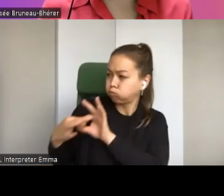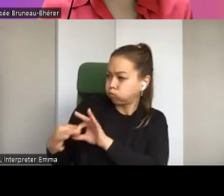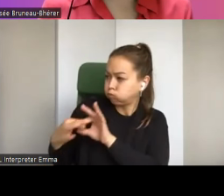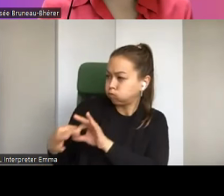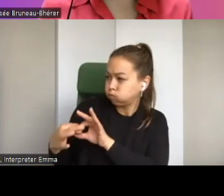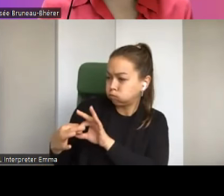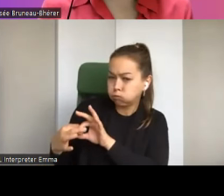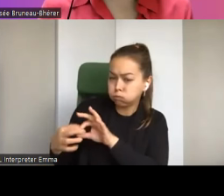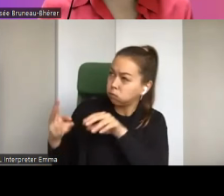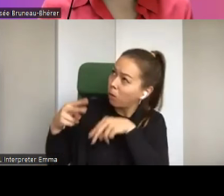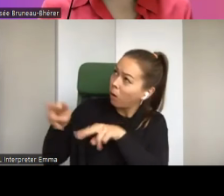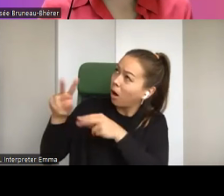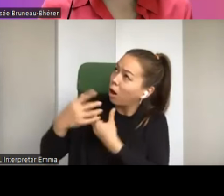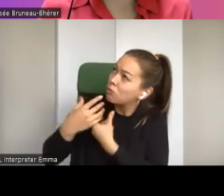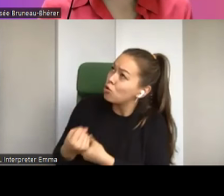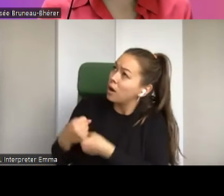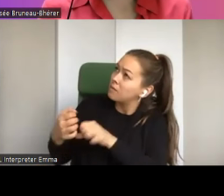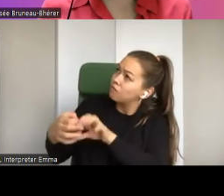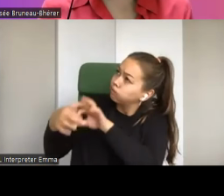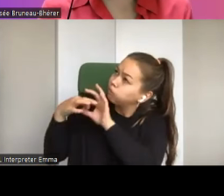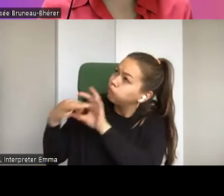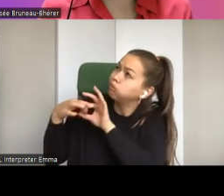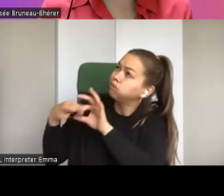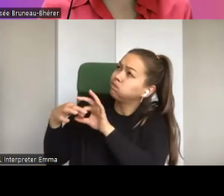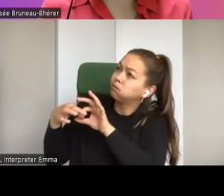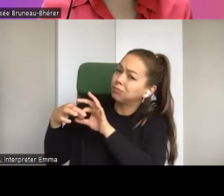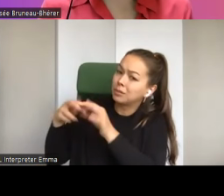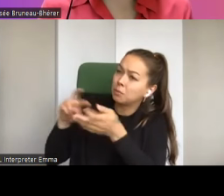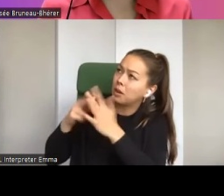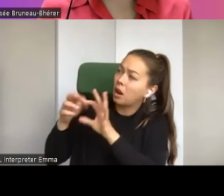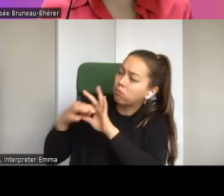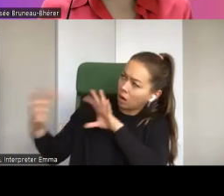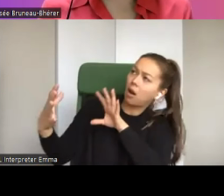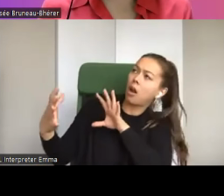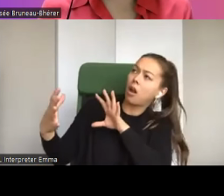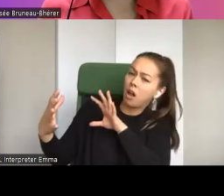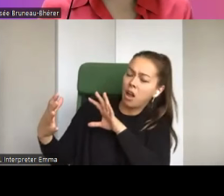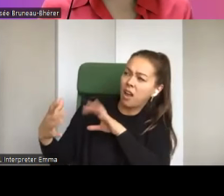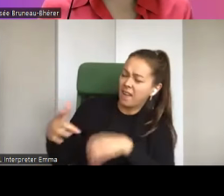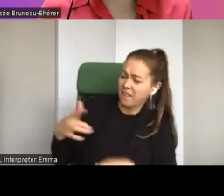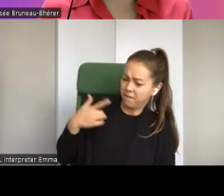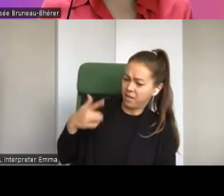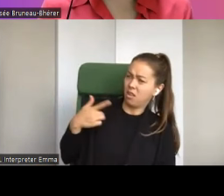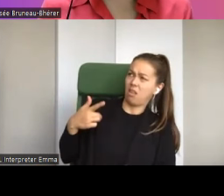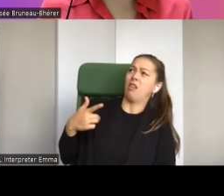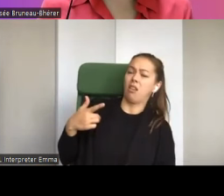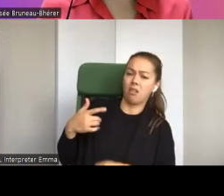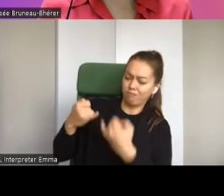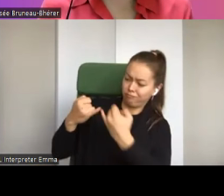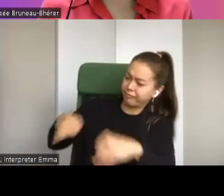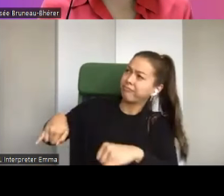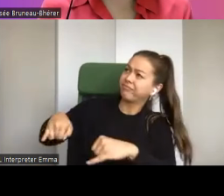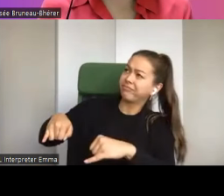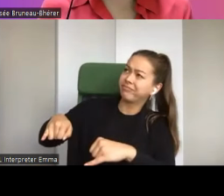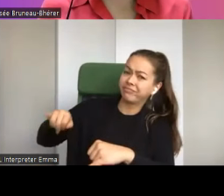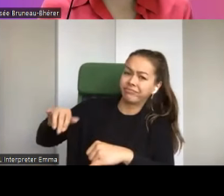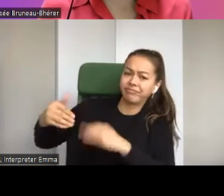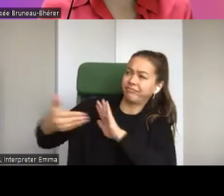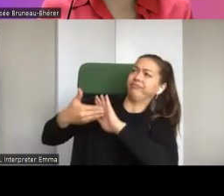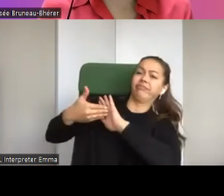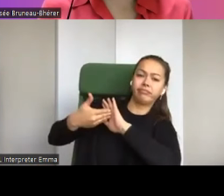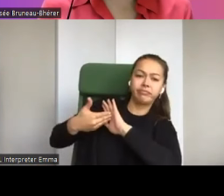there's the idea of betrayal, how these